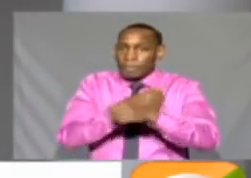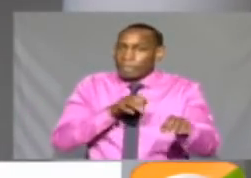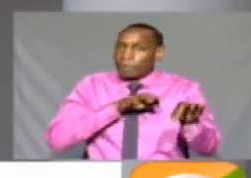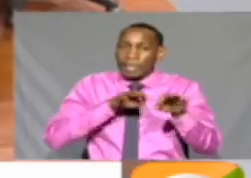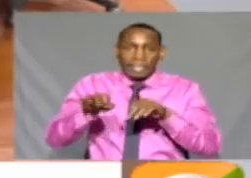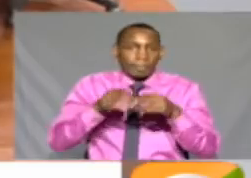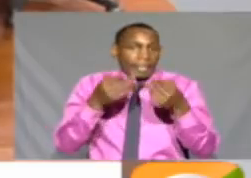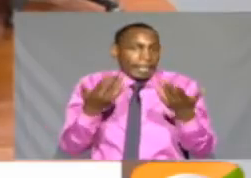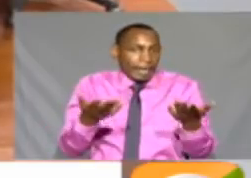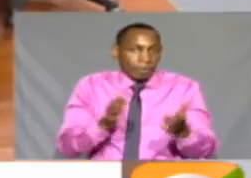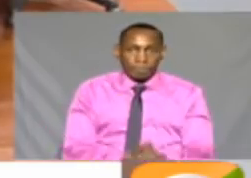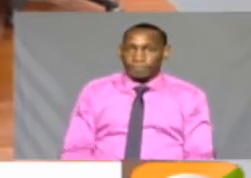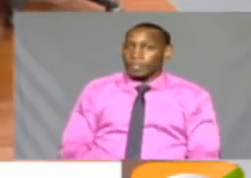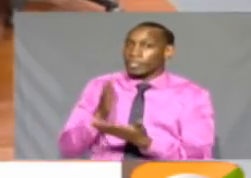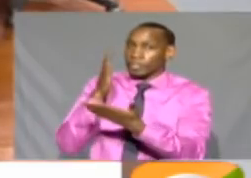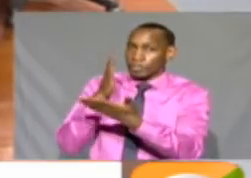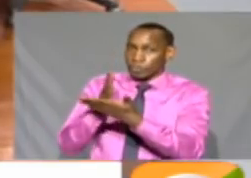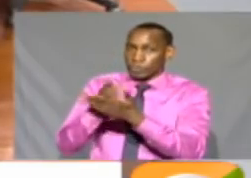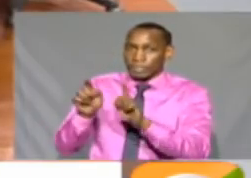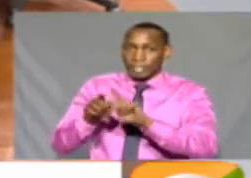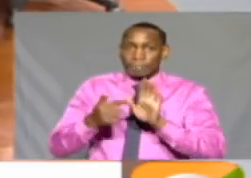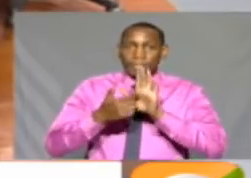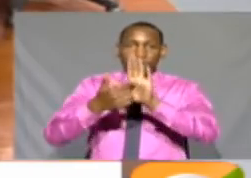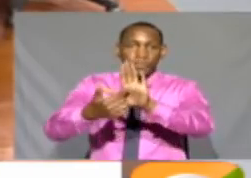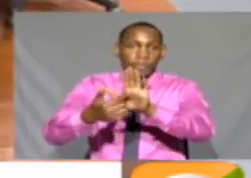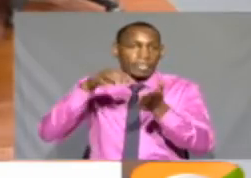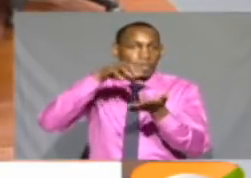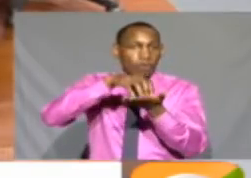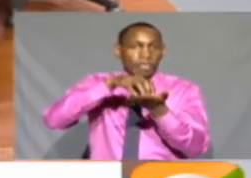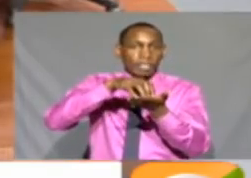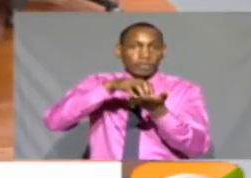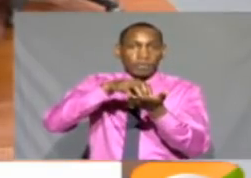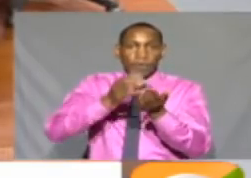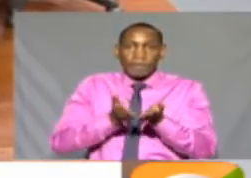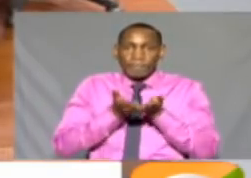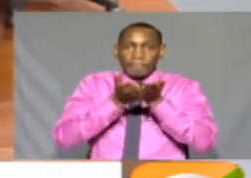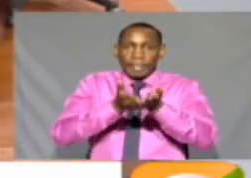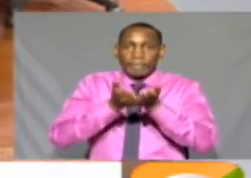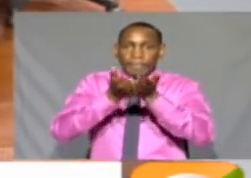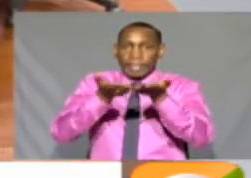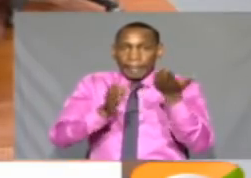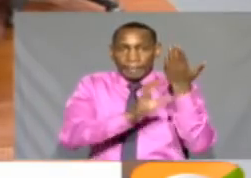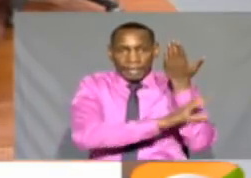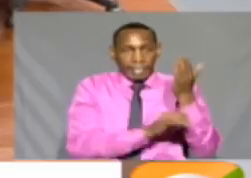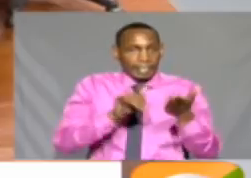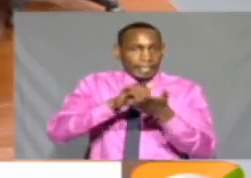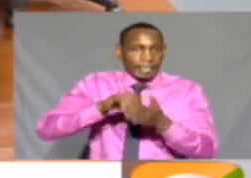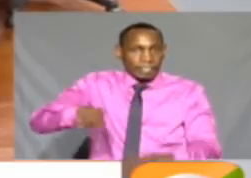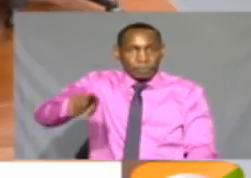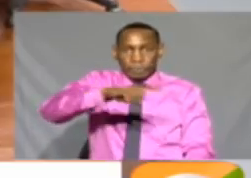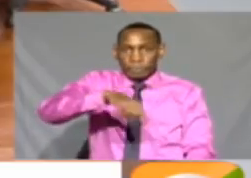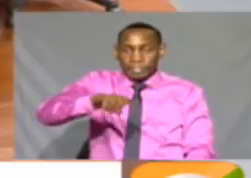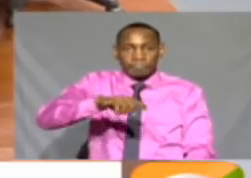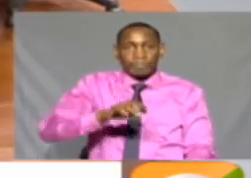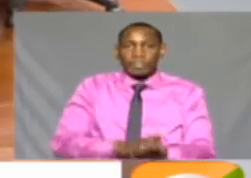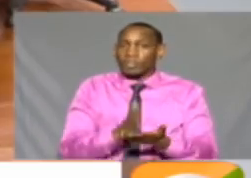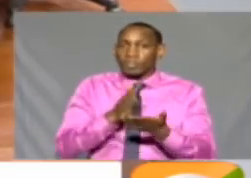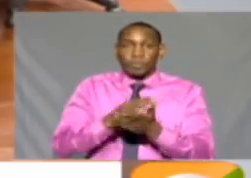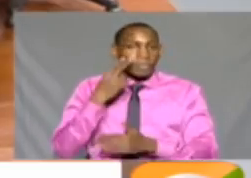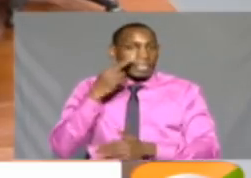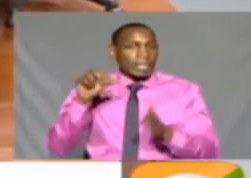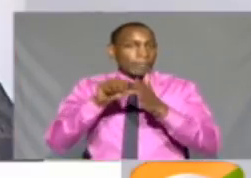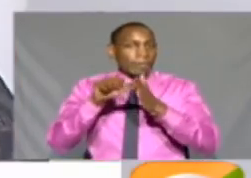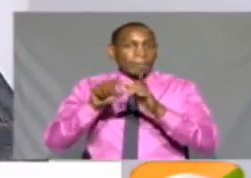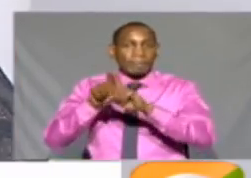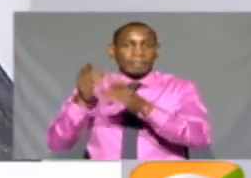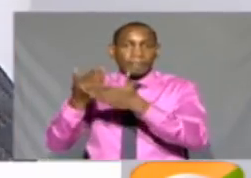it? It is, and it brings to light the state of our ferries in this country, and we are not new to disasters. I mean, if